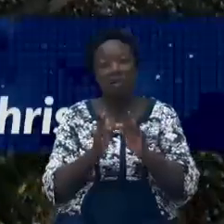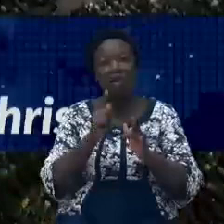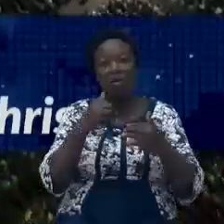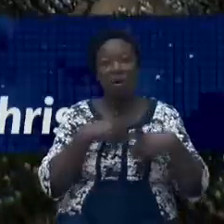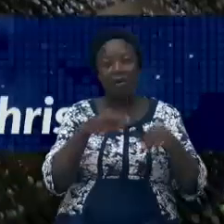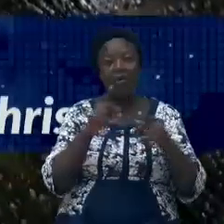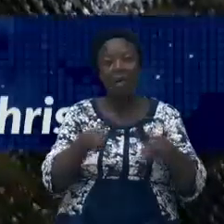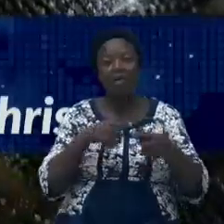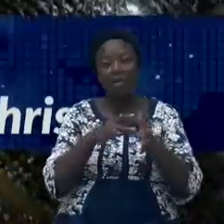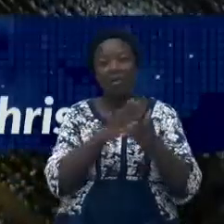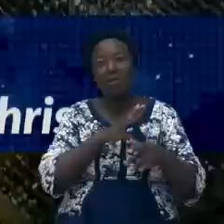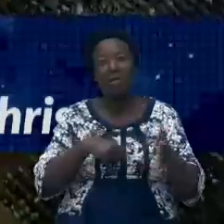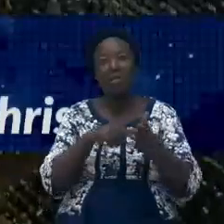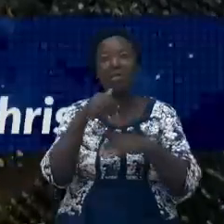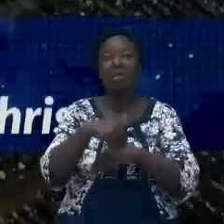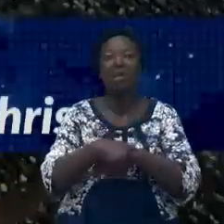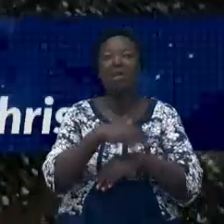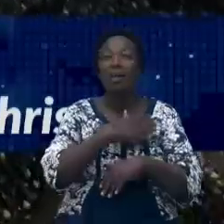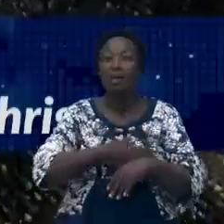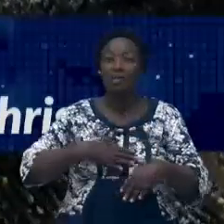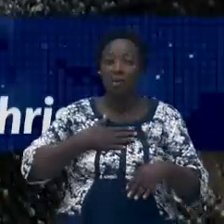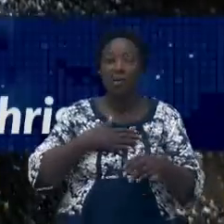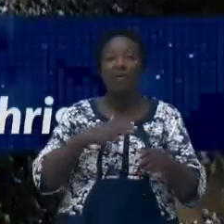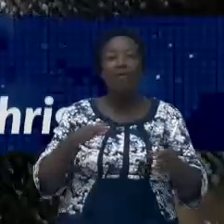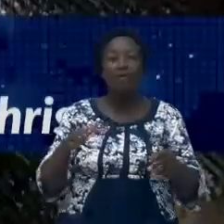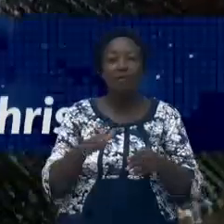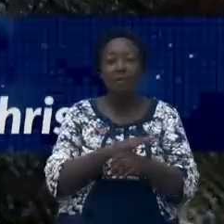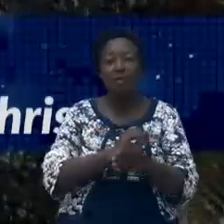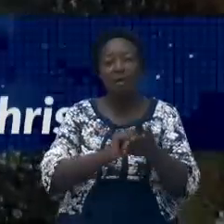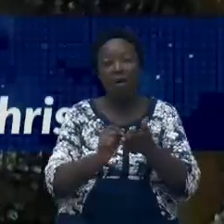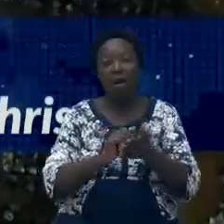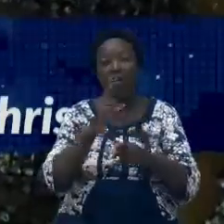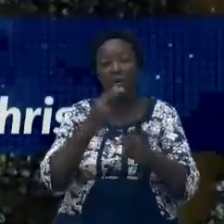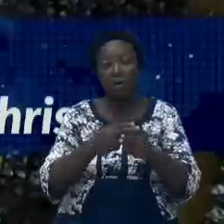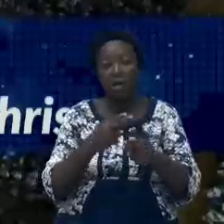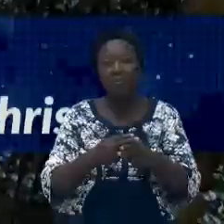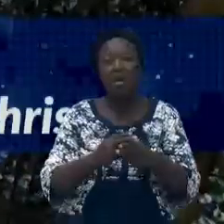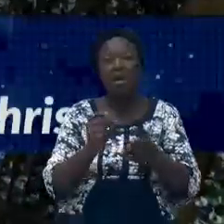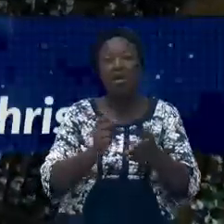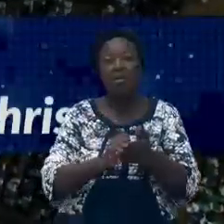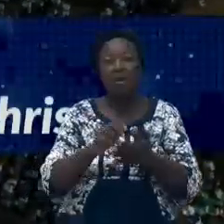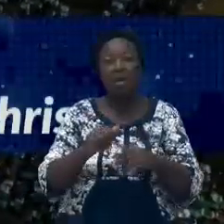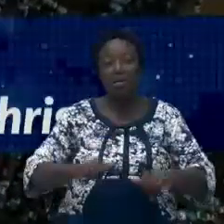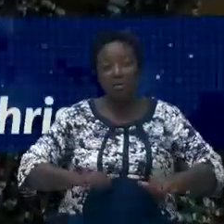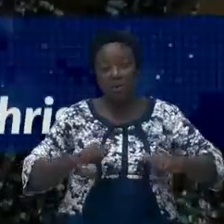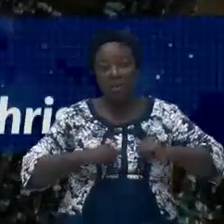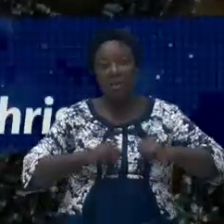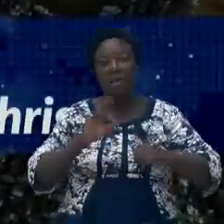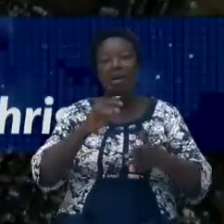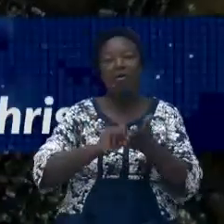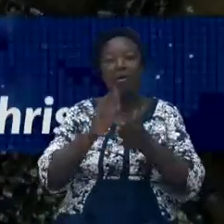online and you have given your life to Christ tonight, please fill the form